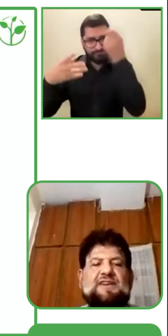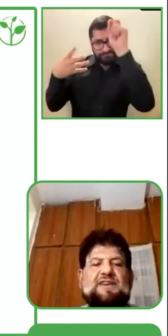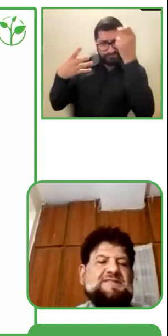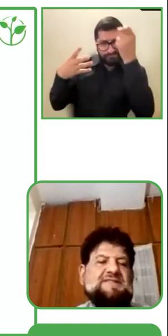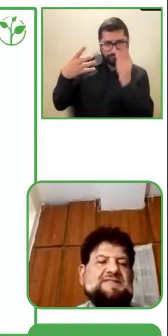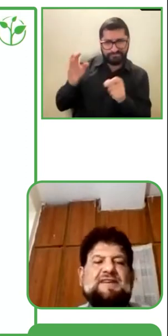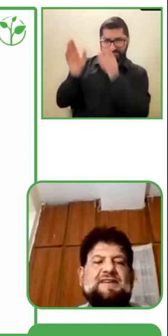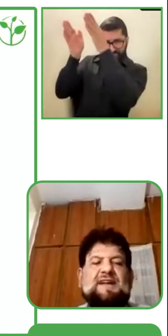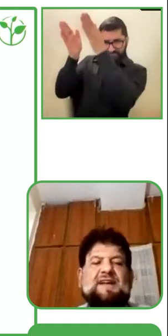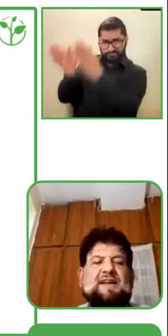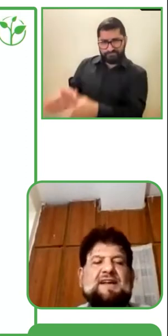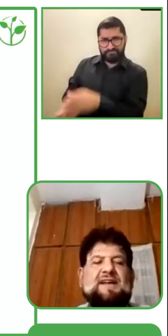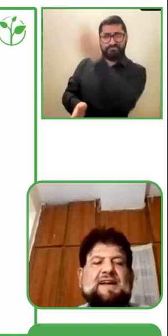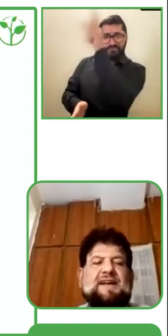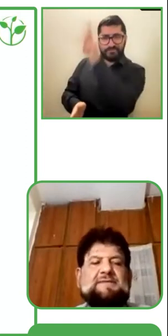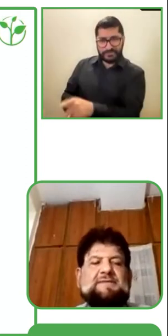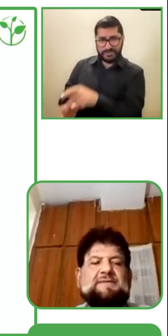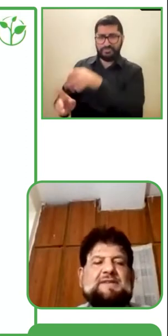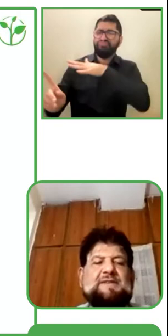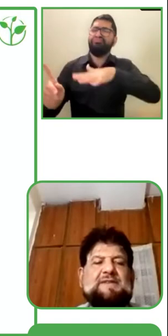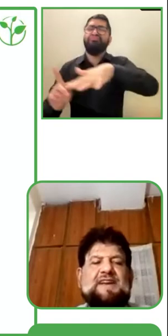psychosocial or